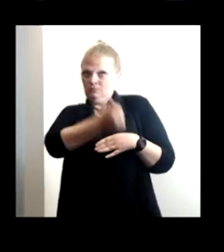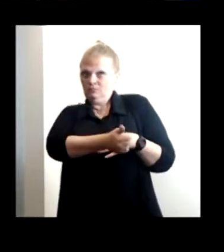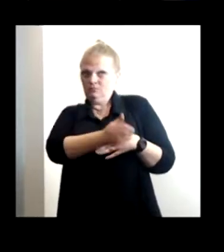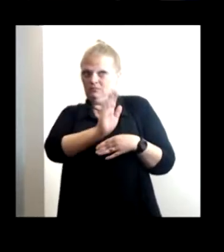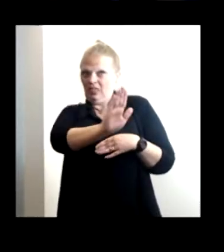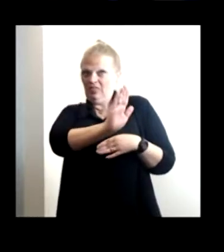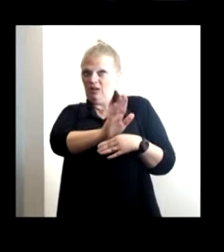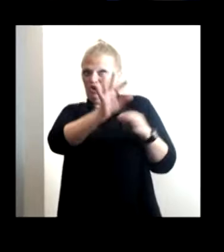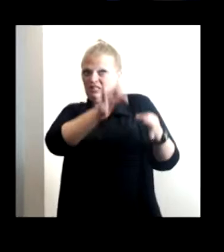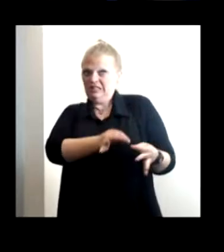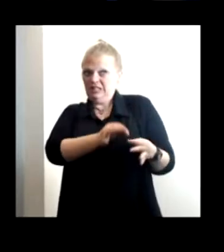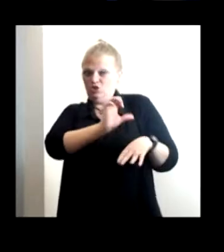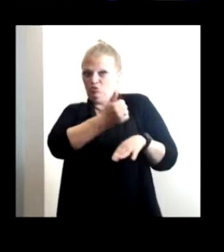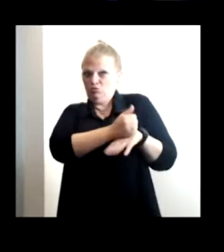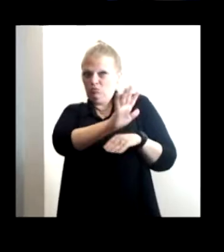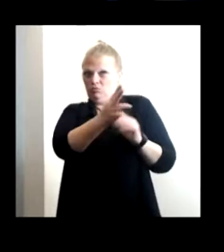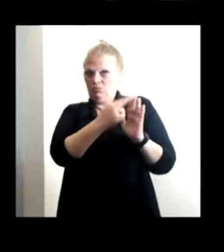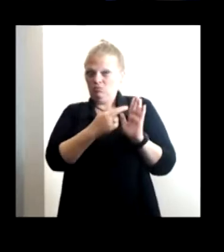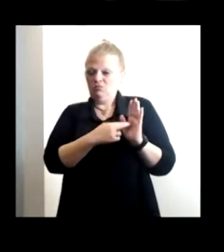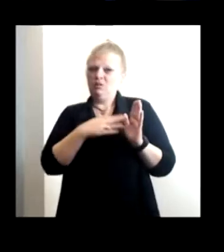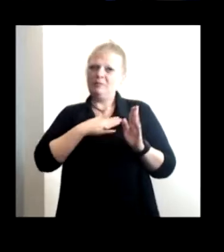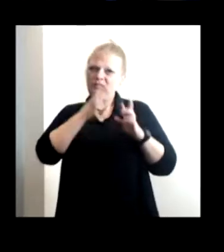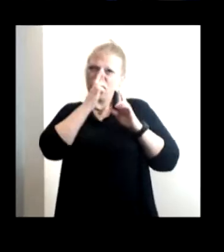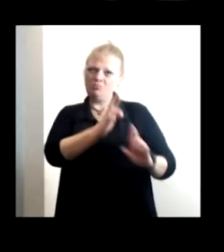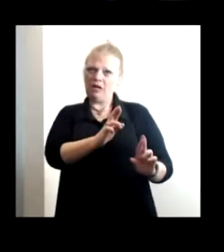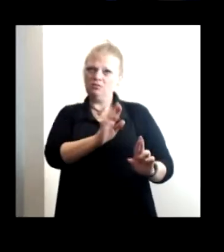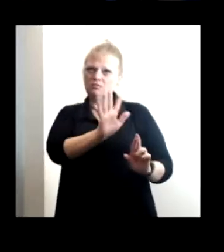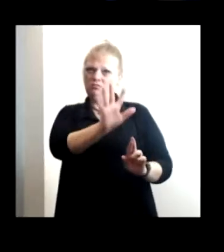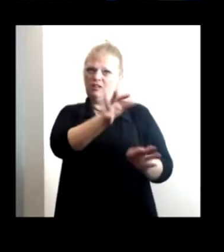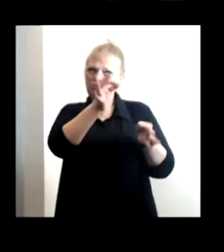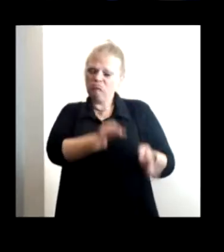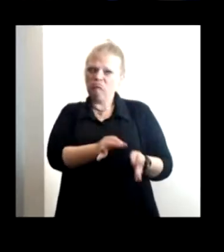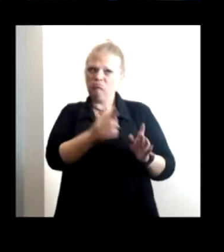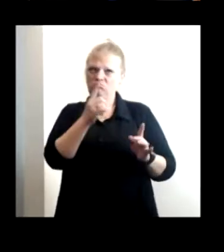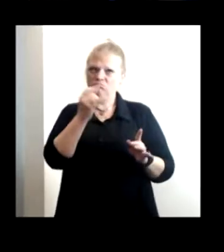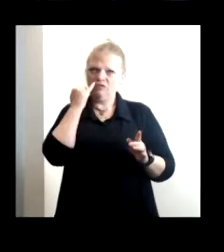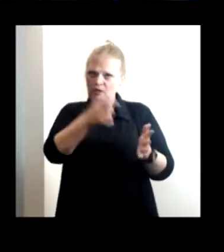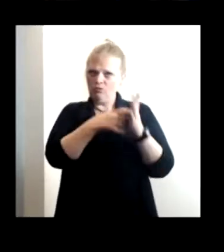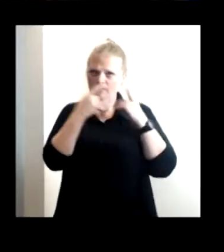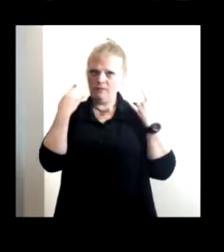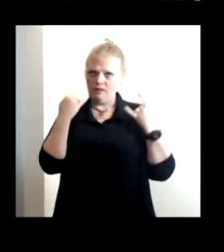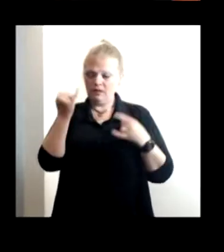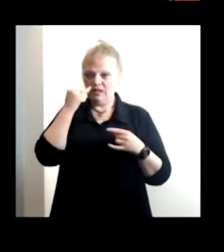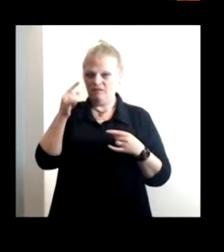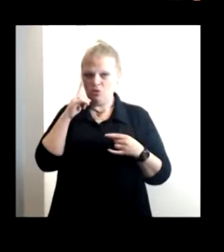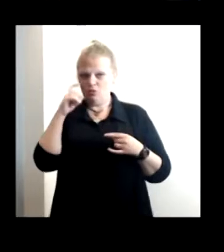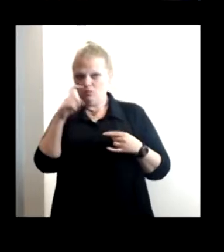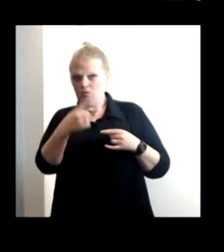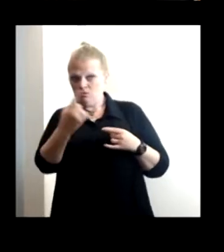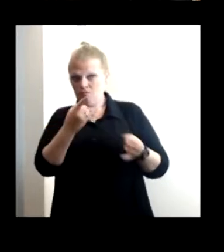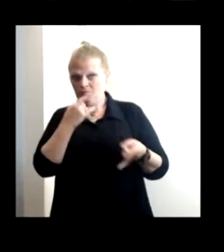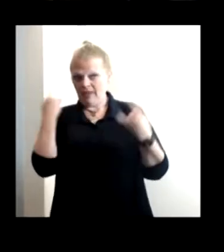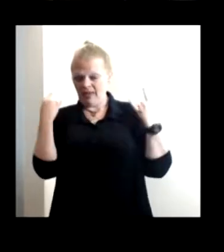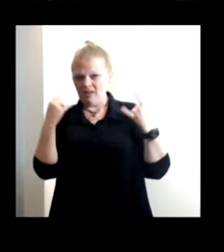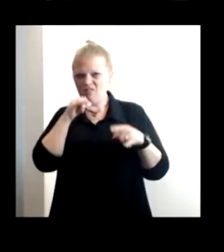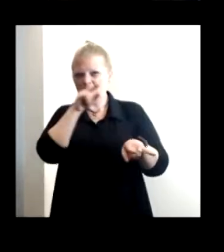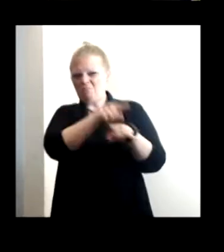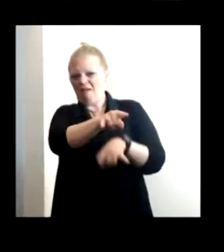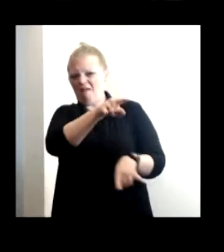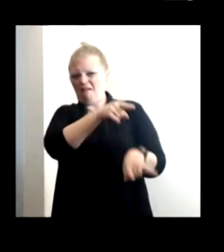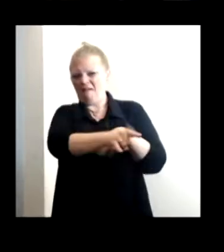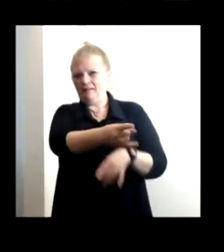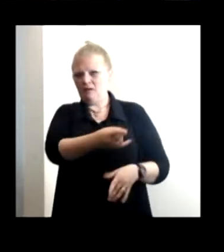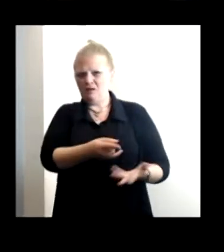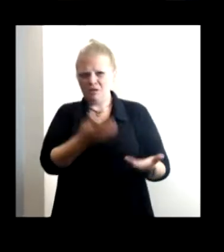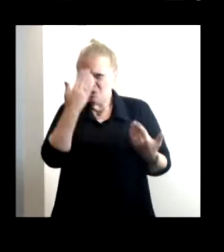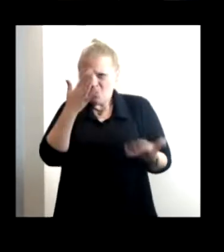the standard. So please respect an establishment choice of mask requirements. And if you see someone who's wearing a mask, don't mock them.